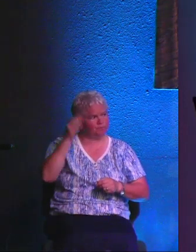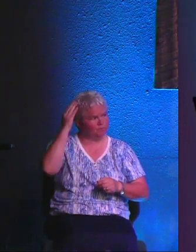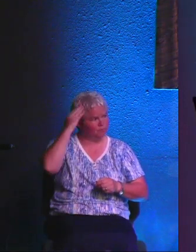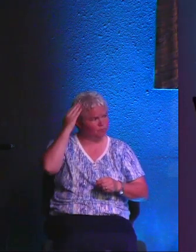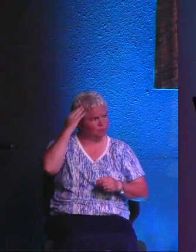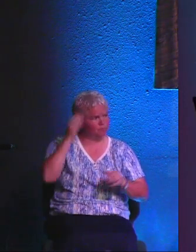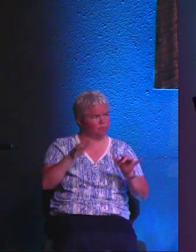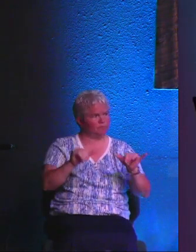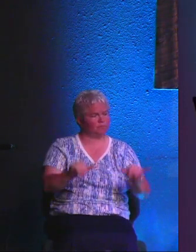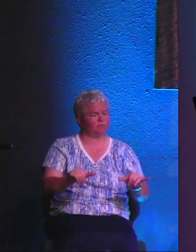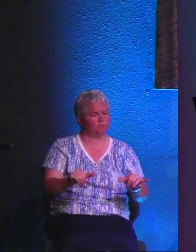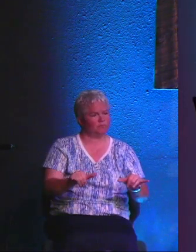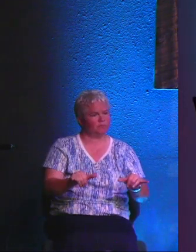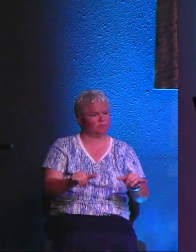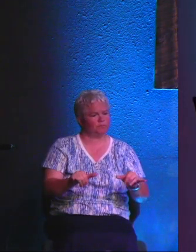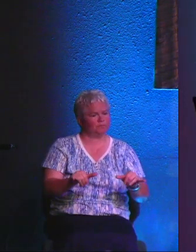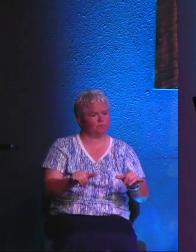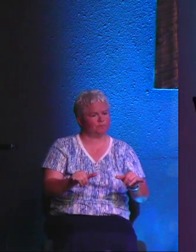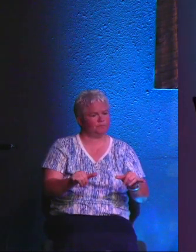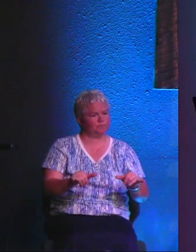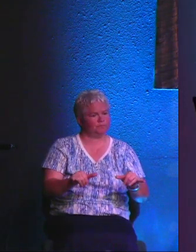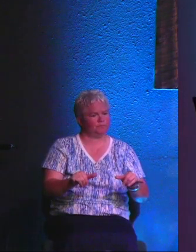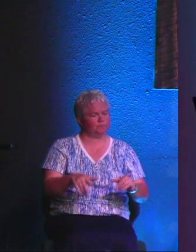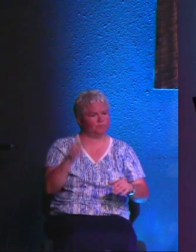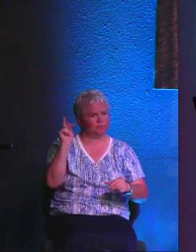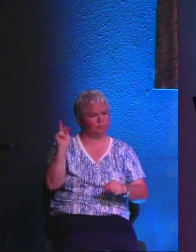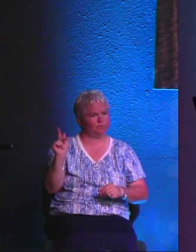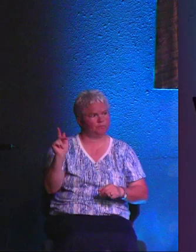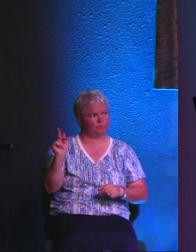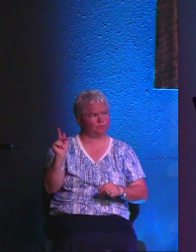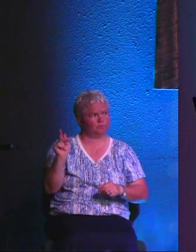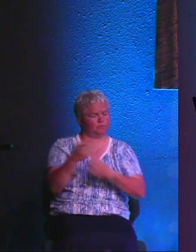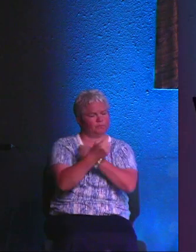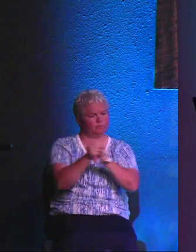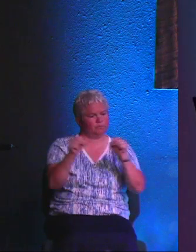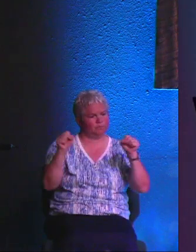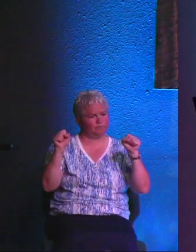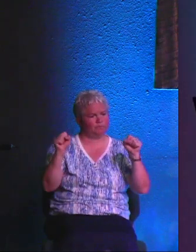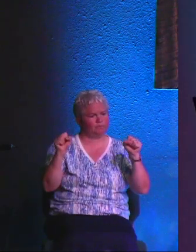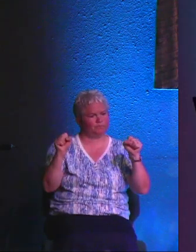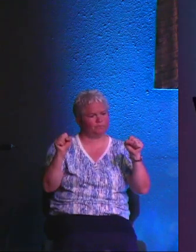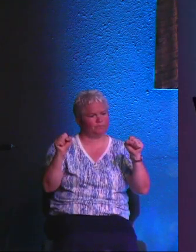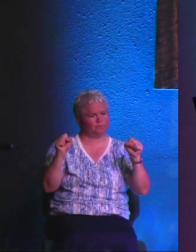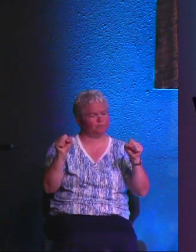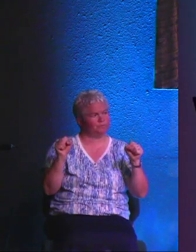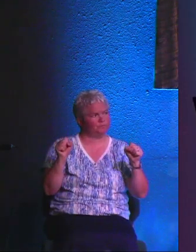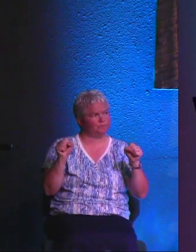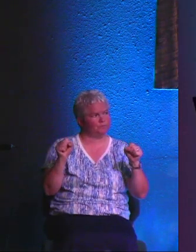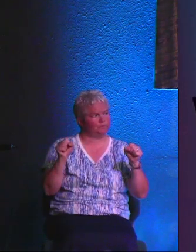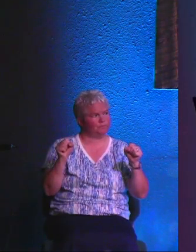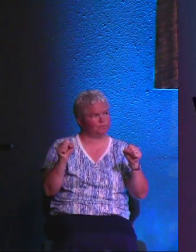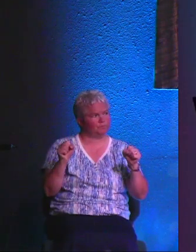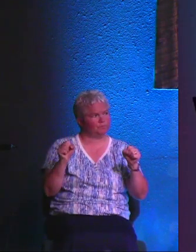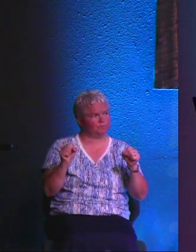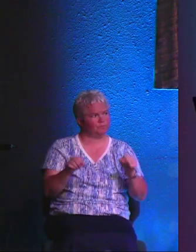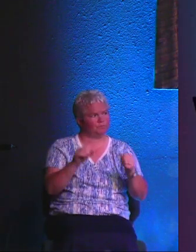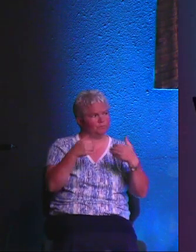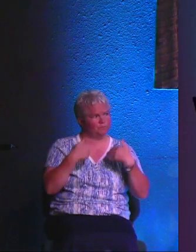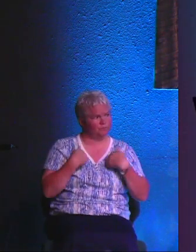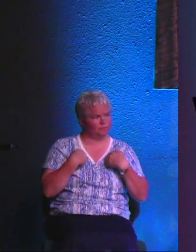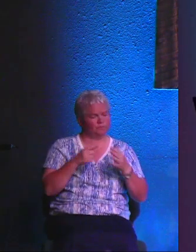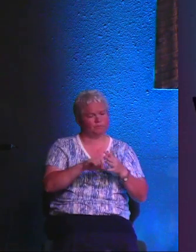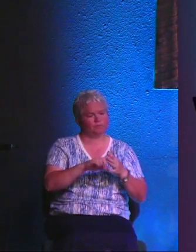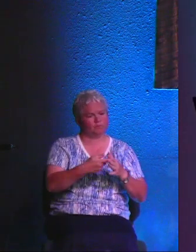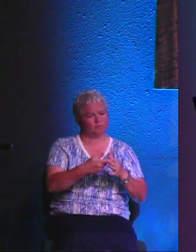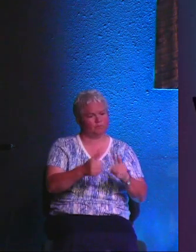knowing I still was not mentally, emotionally, or physically stable. I have had a rough